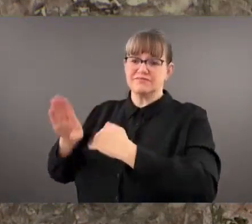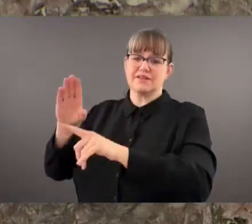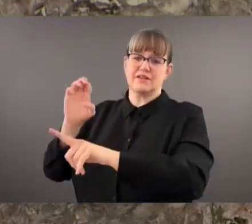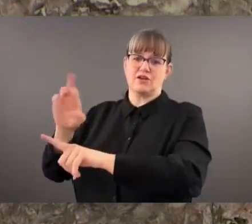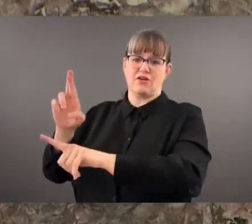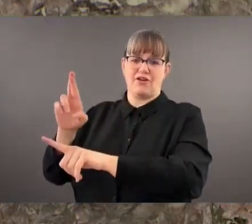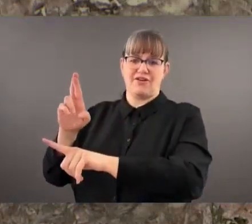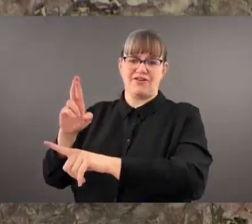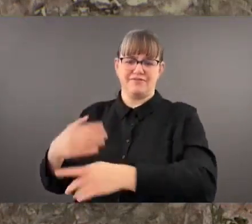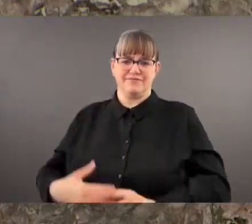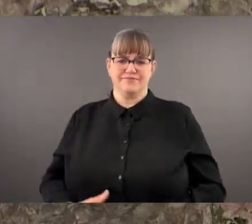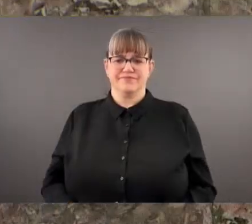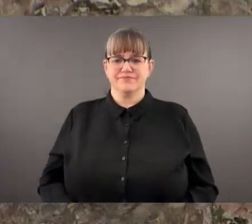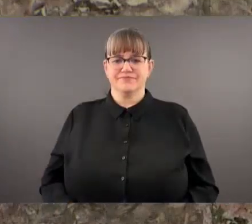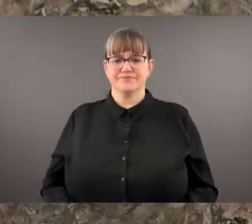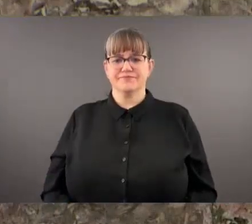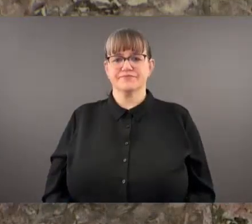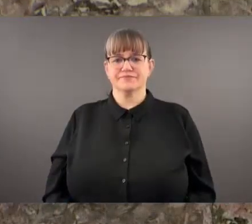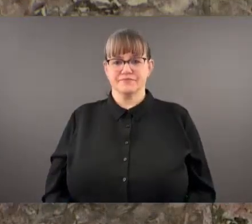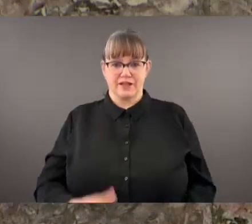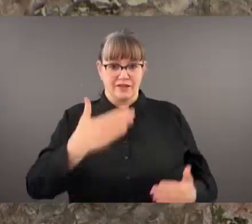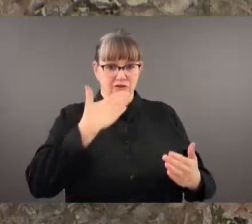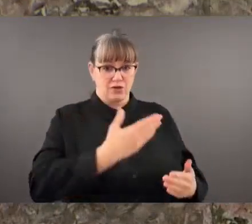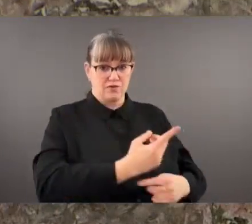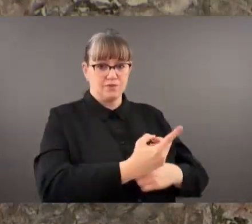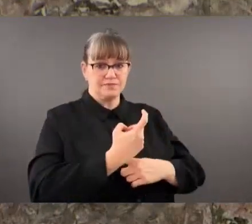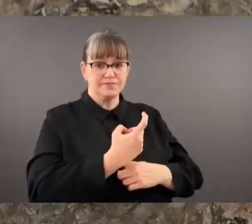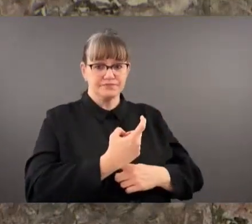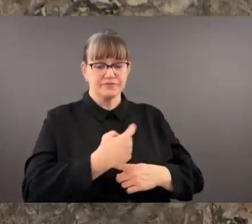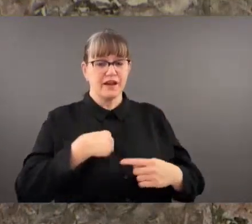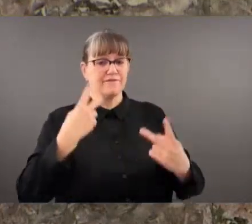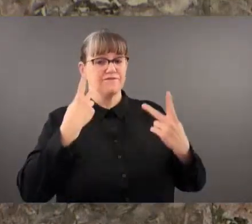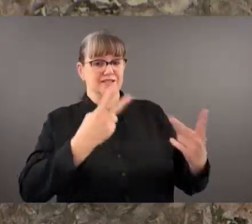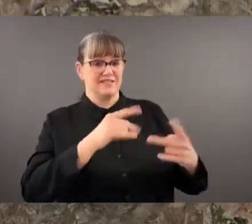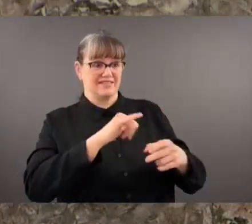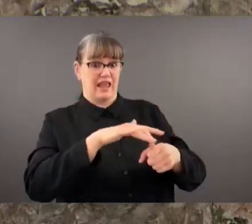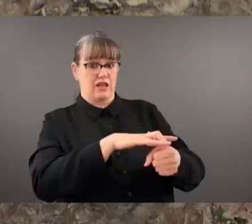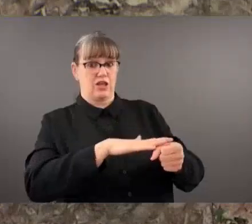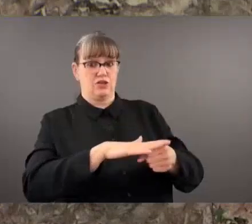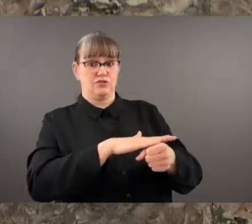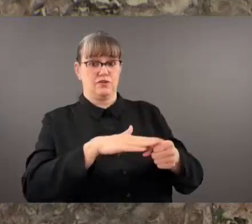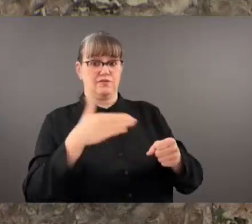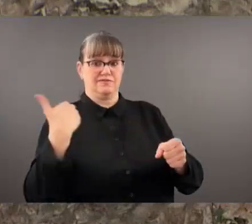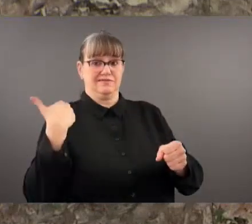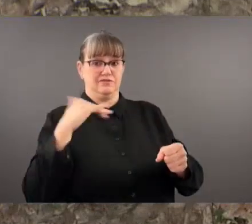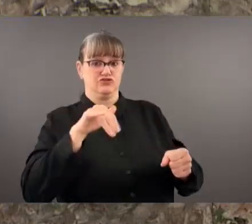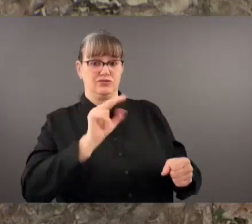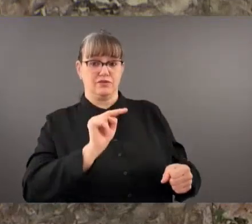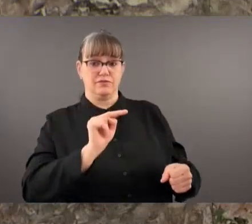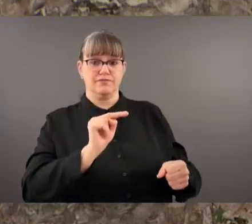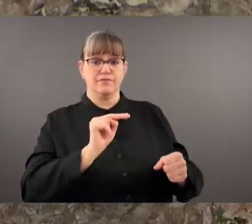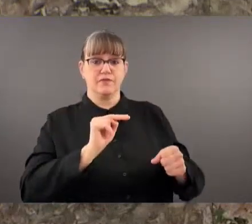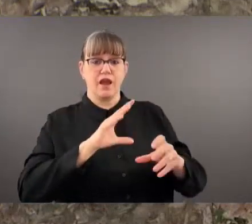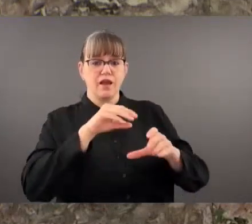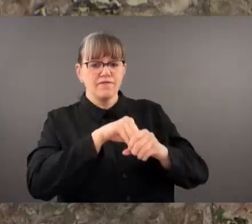riding back in January and participate in the opening of the new Kasian Regional Hospital in